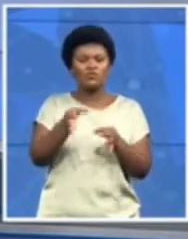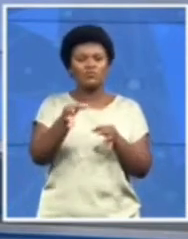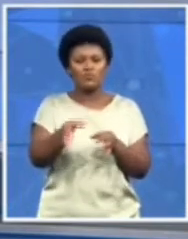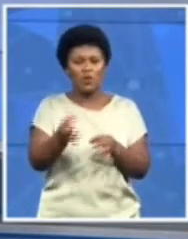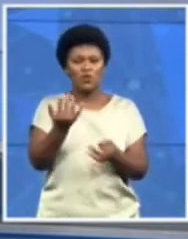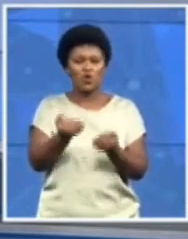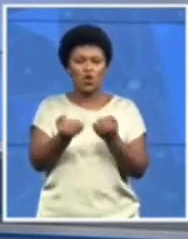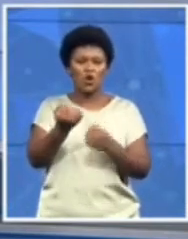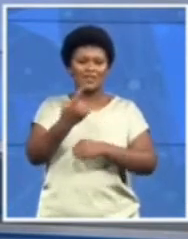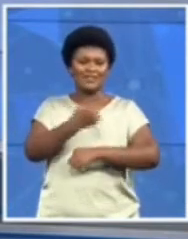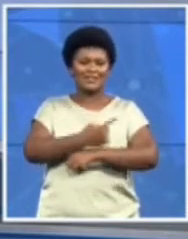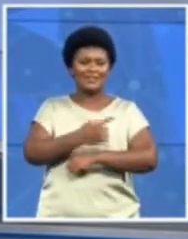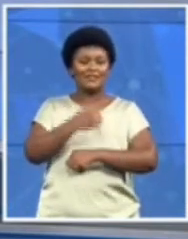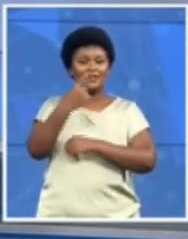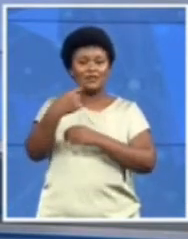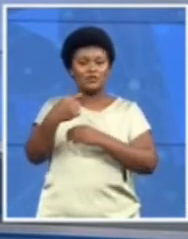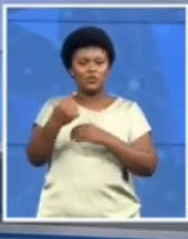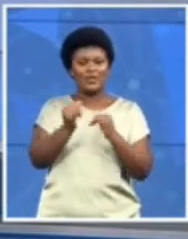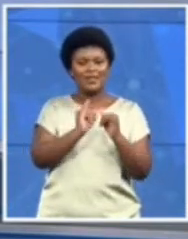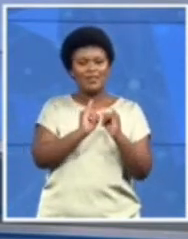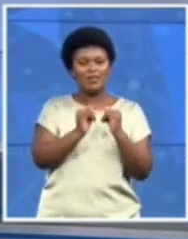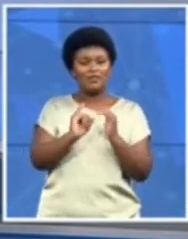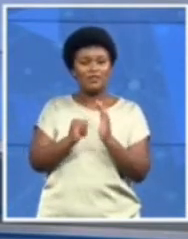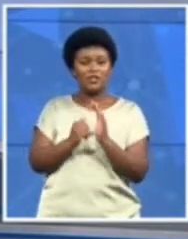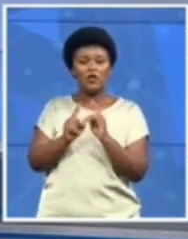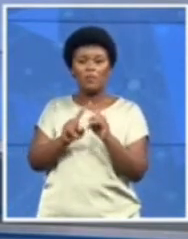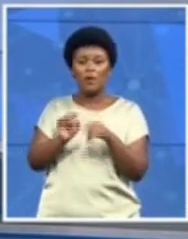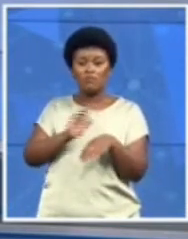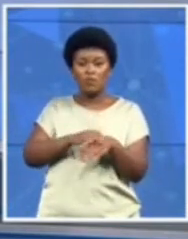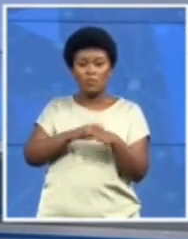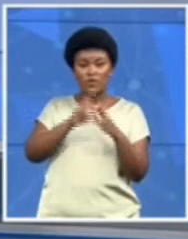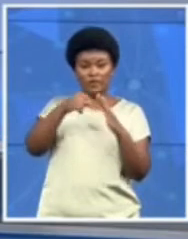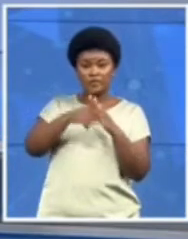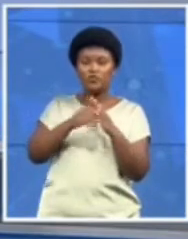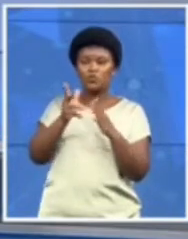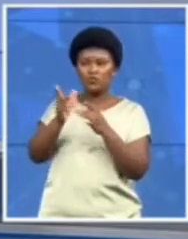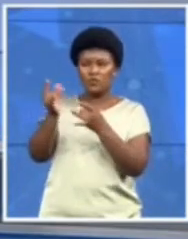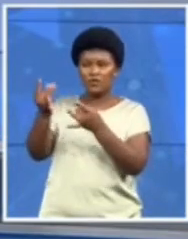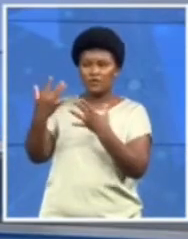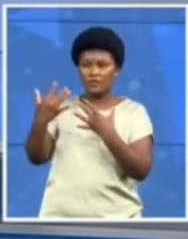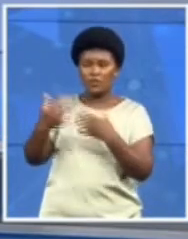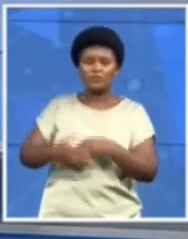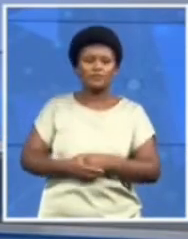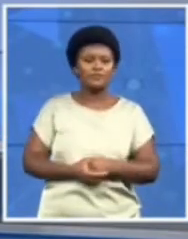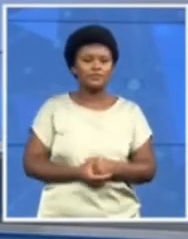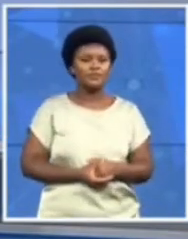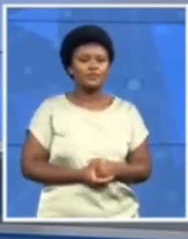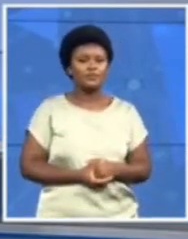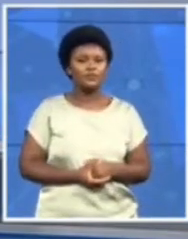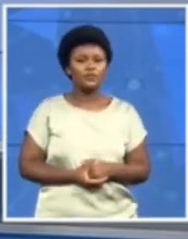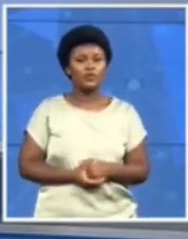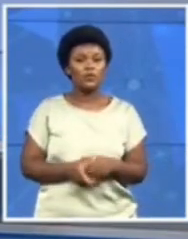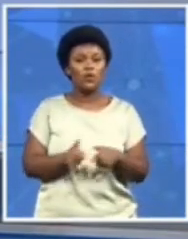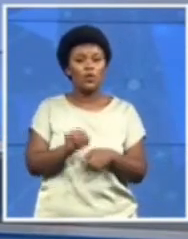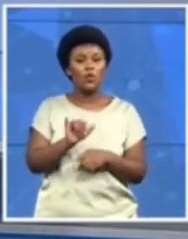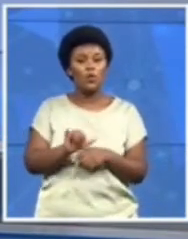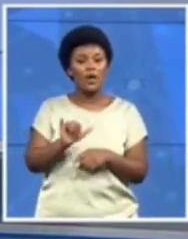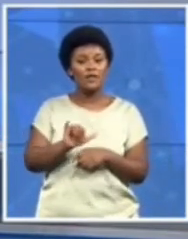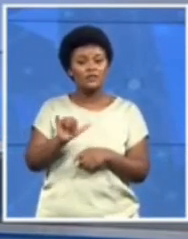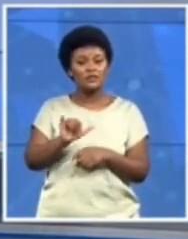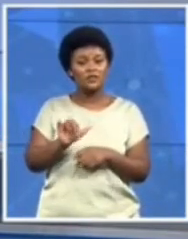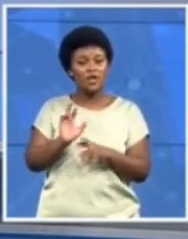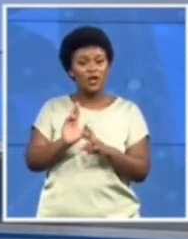detail from Atule Joka, who is covering that story for us. And we're also awaiting counting down to that presser by the